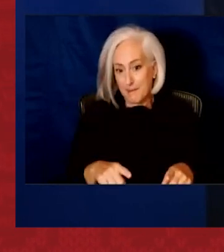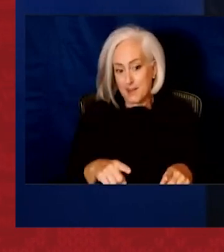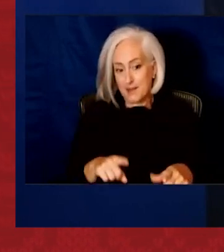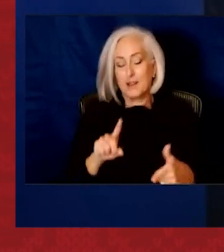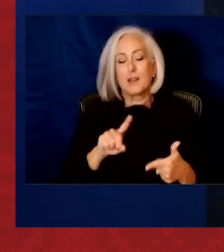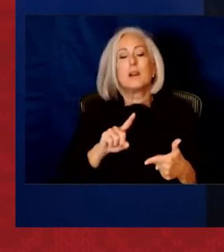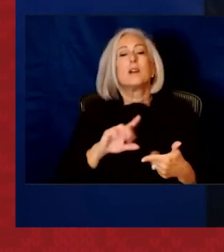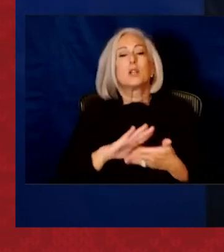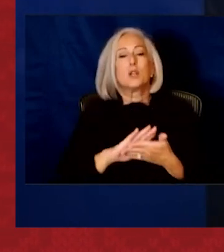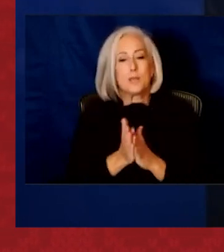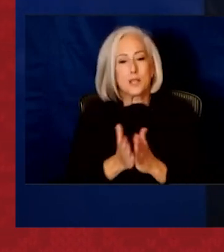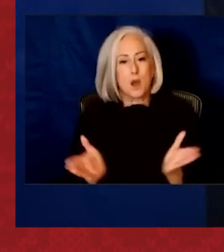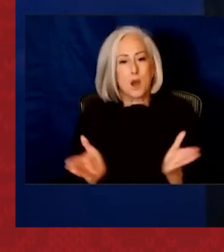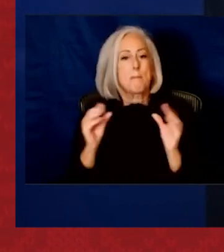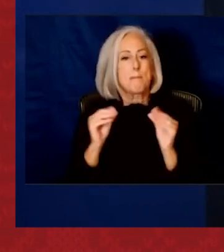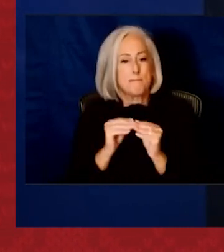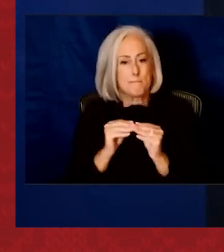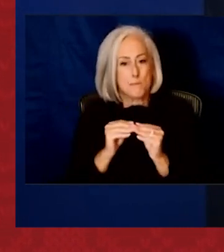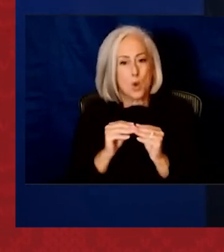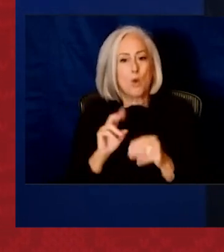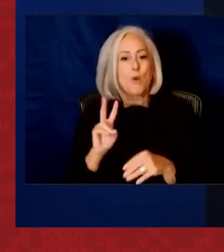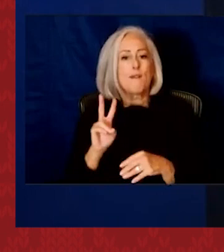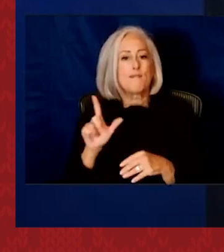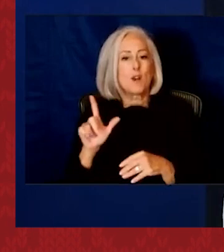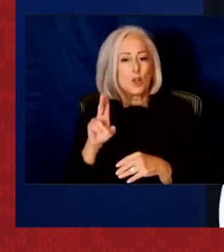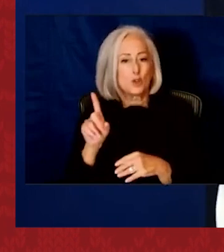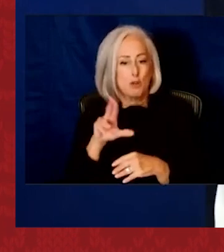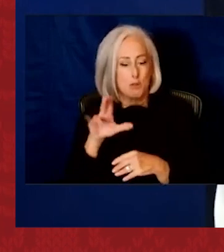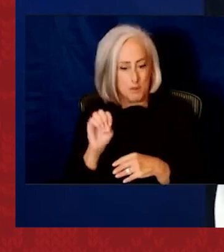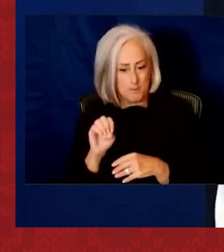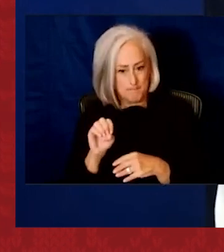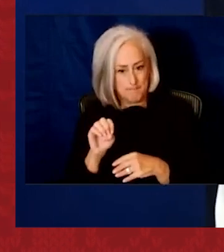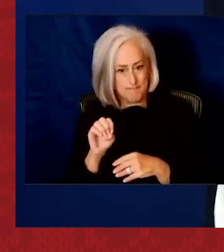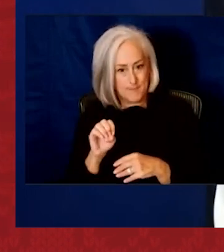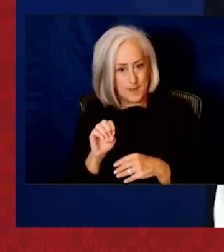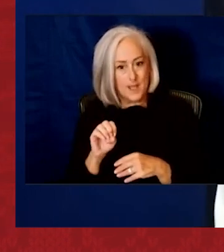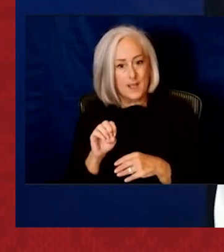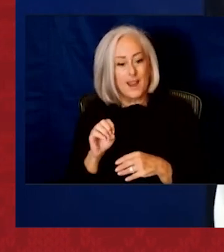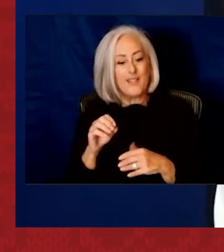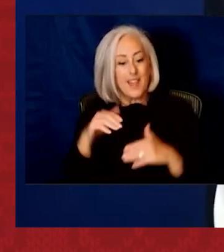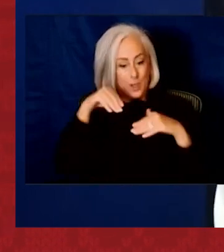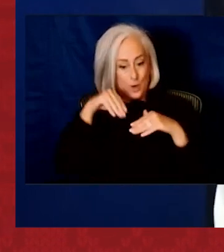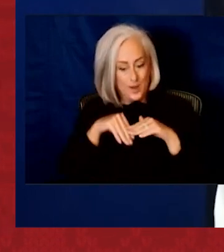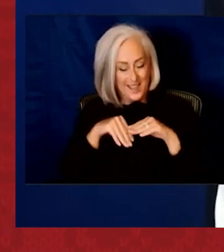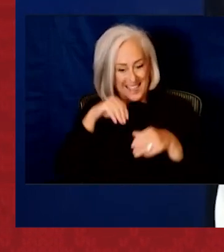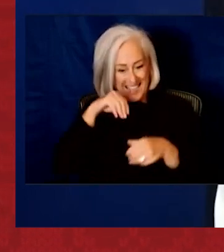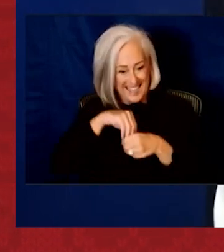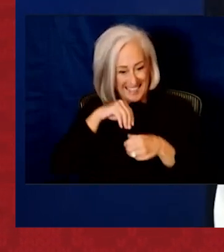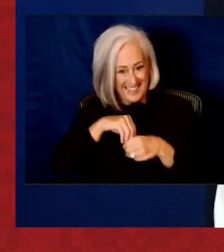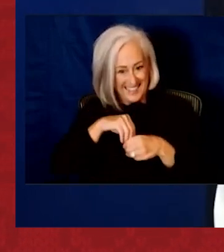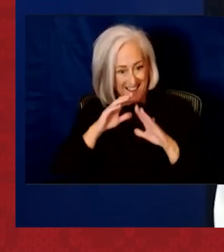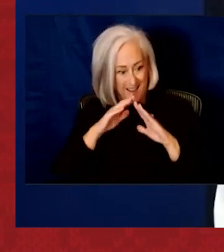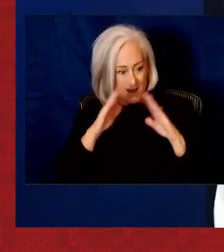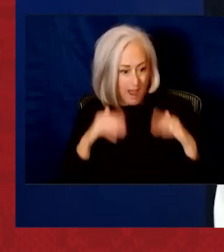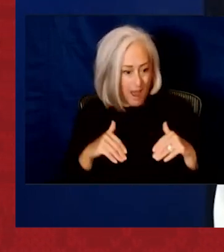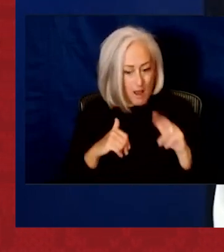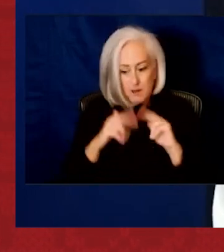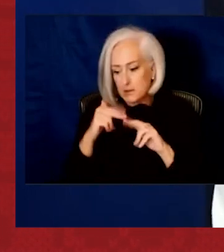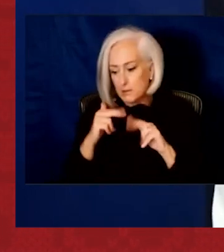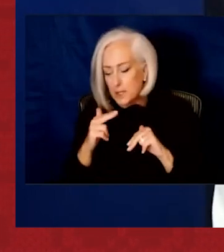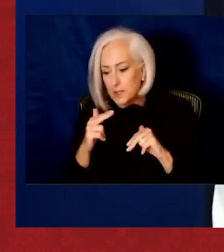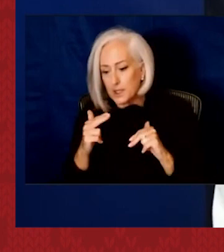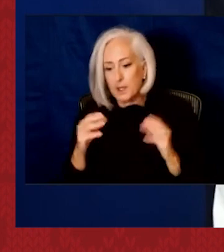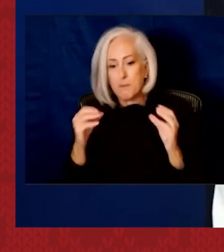winter when we really do hit, Alexis, those cooler months. And so I think that's really the thing we have to look out for. And we'll stay abreast of that on this